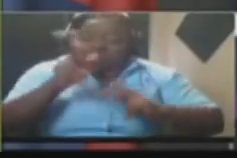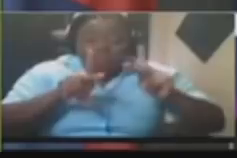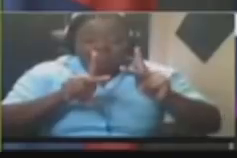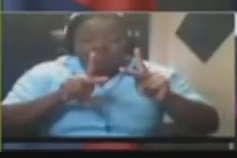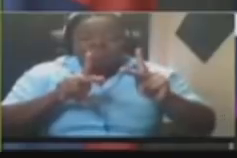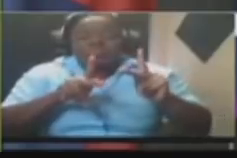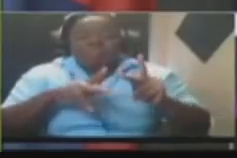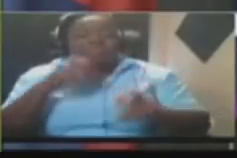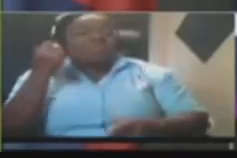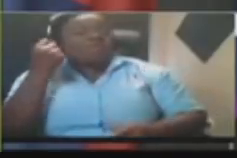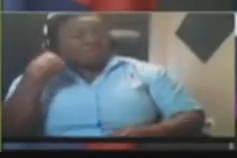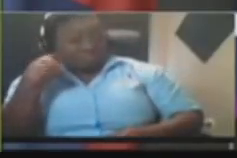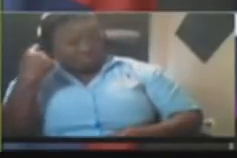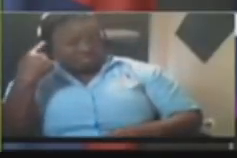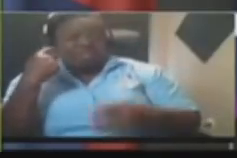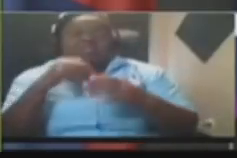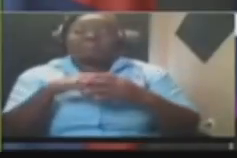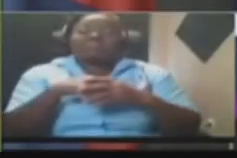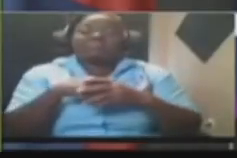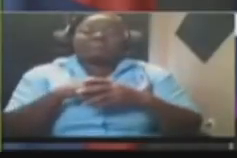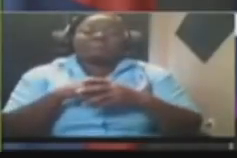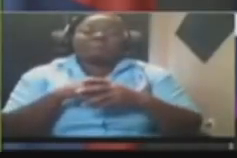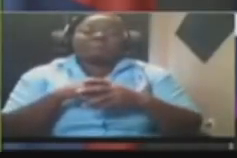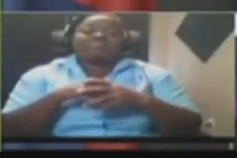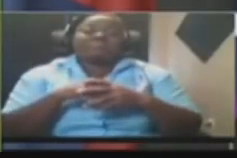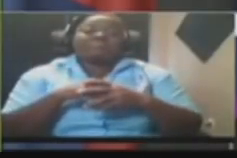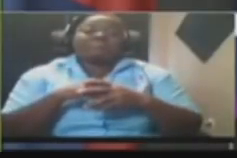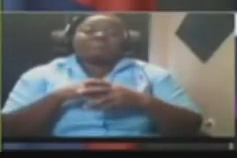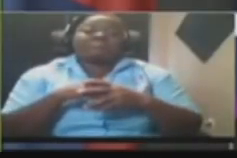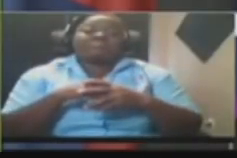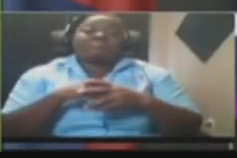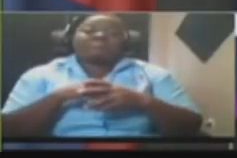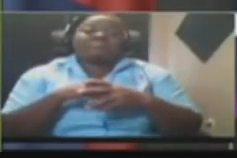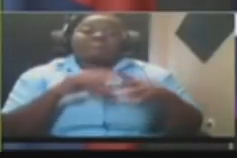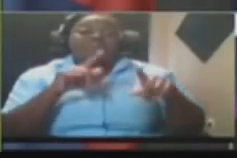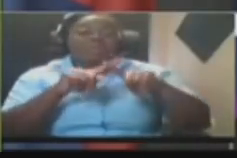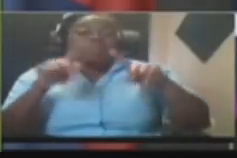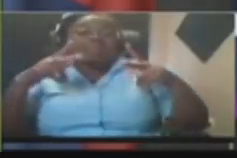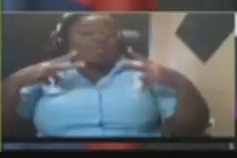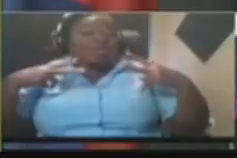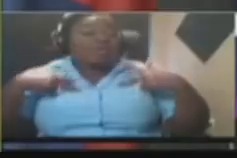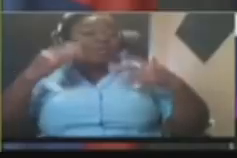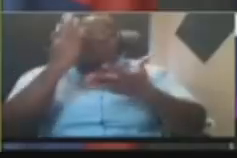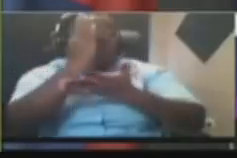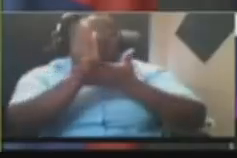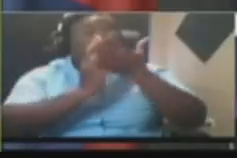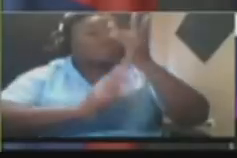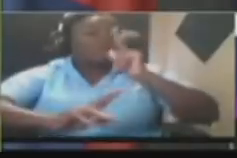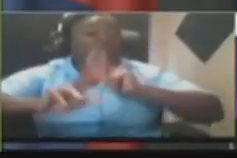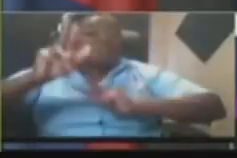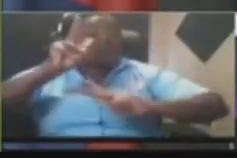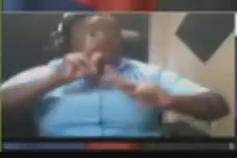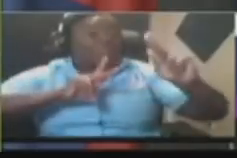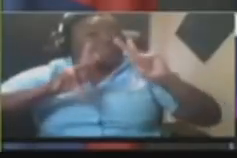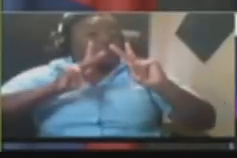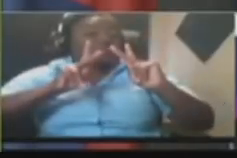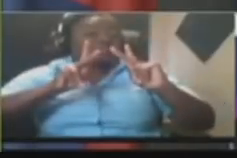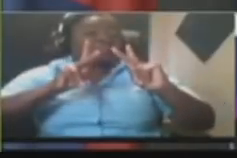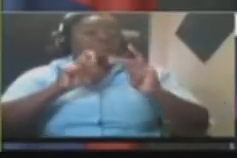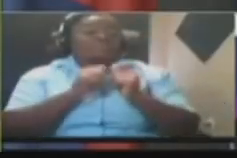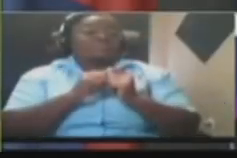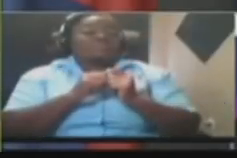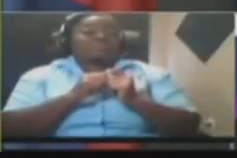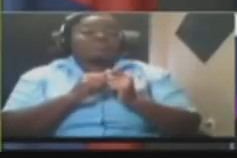with them. On the other hand, there are people who are feeding on